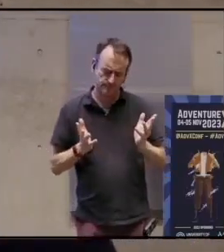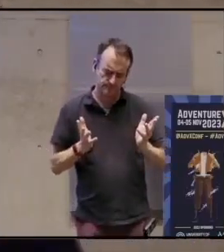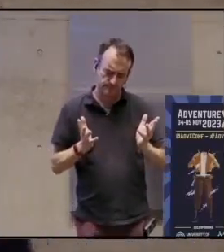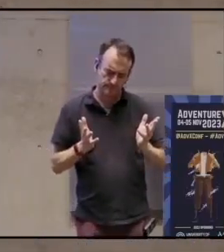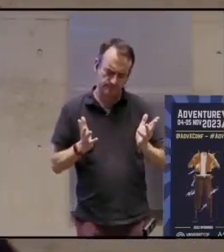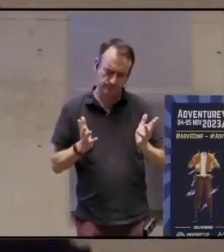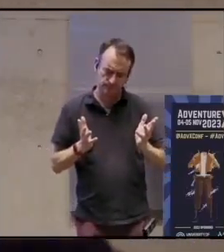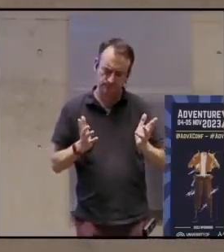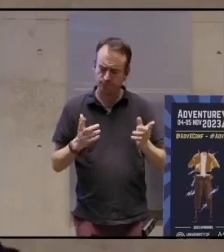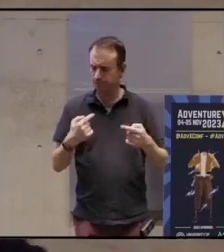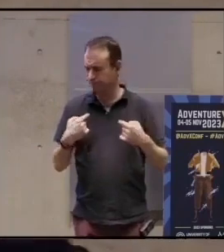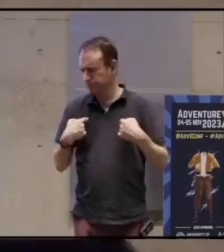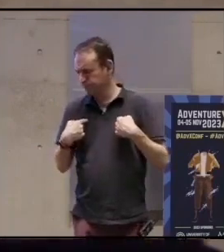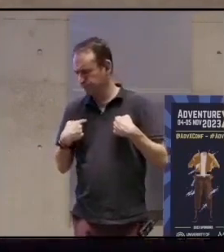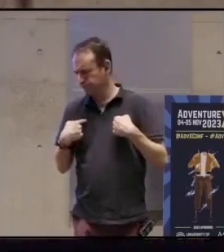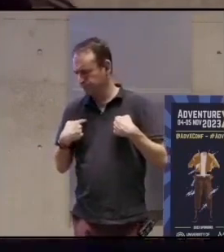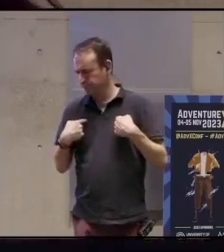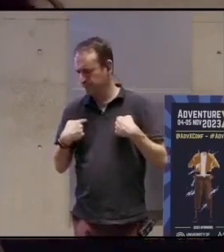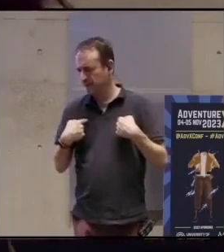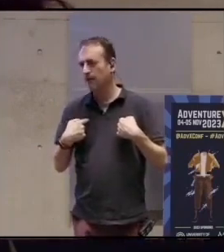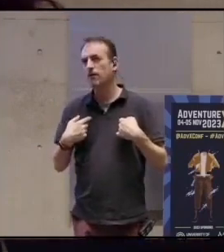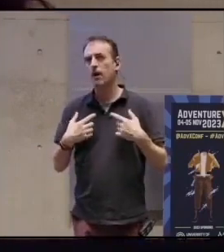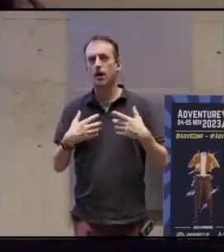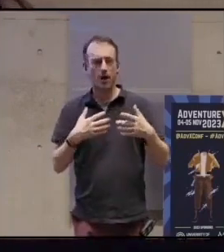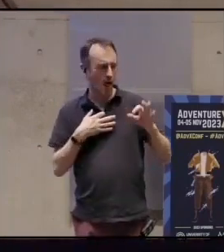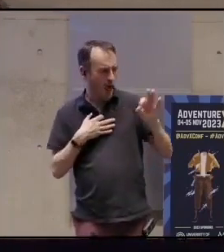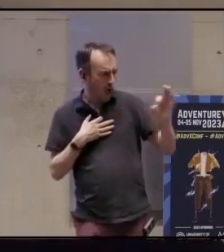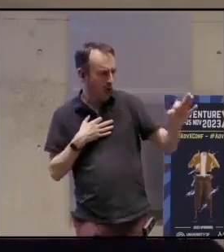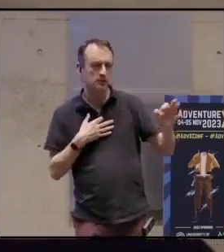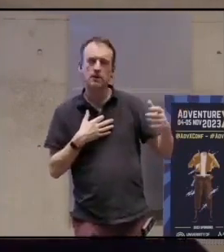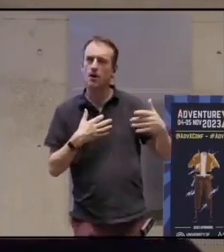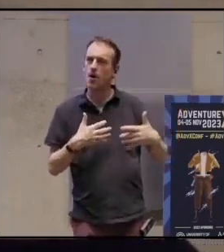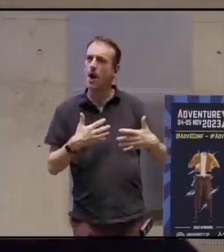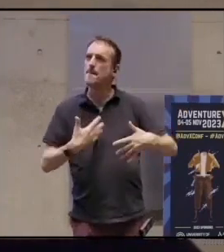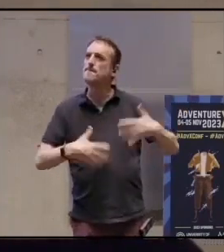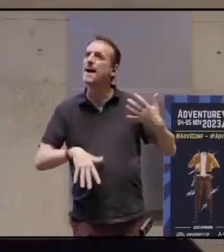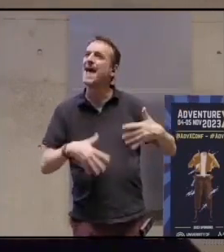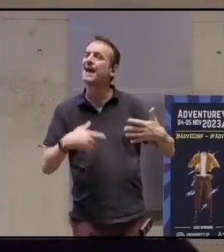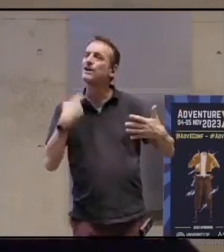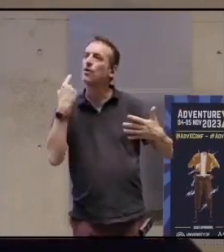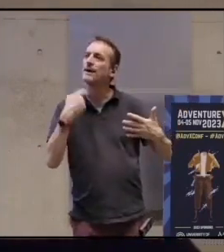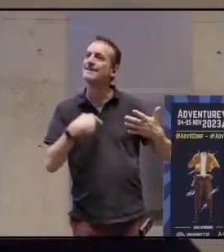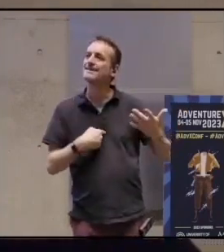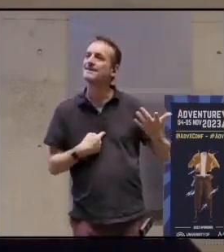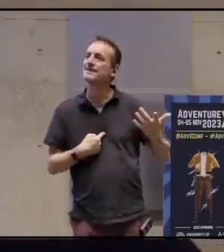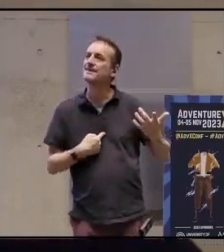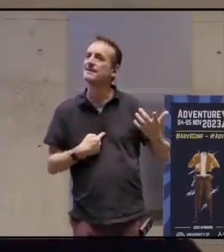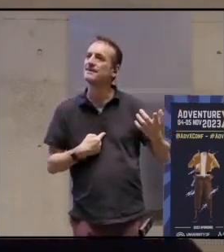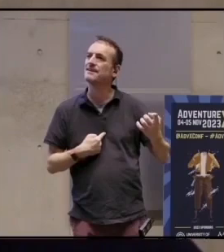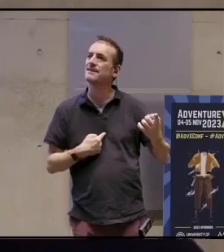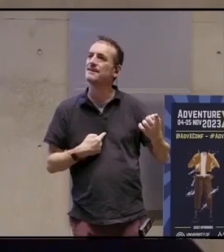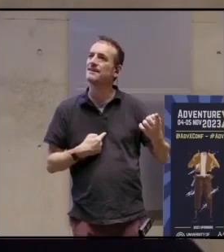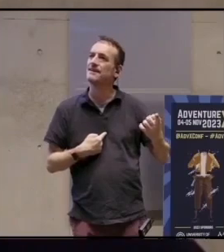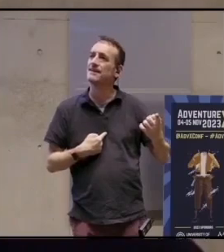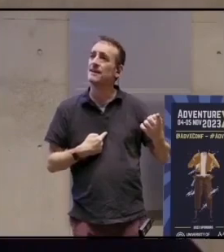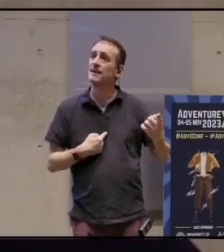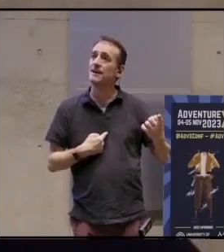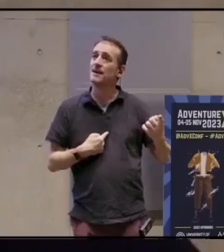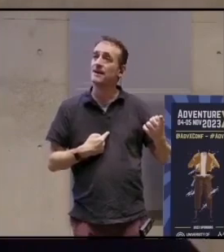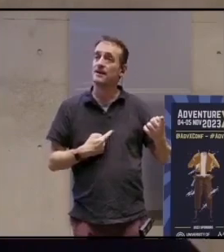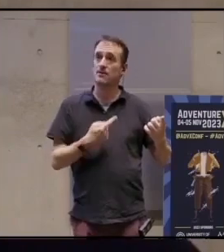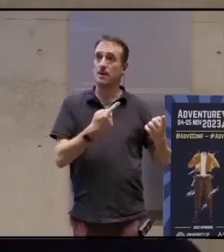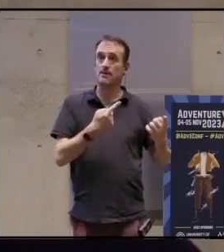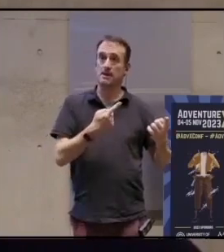If I have a pain noise that I'm asking the actor to make, no actor has actually been bitten by